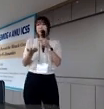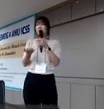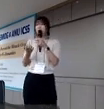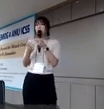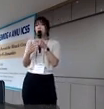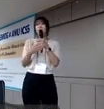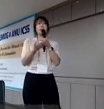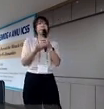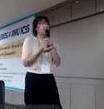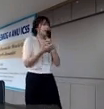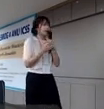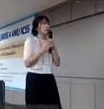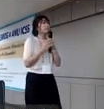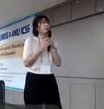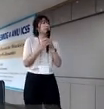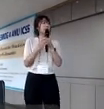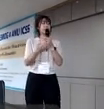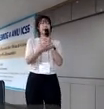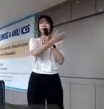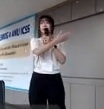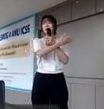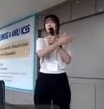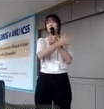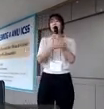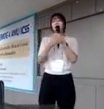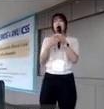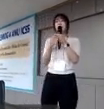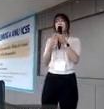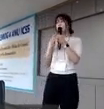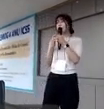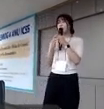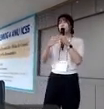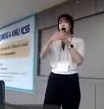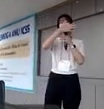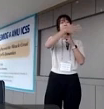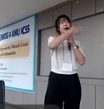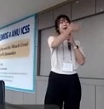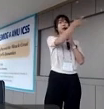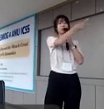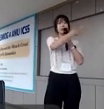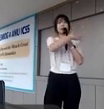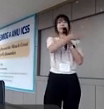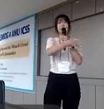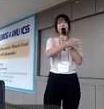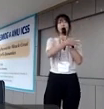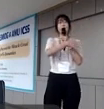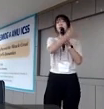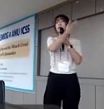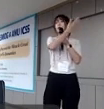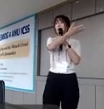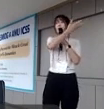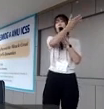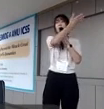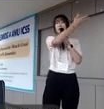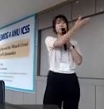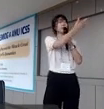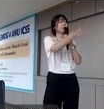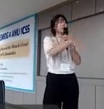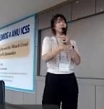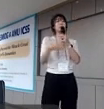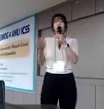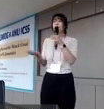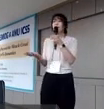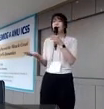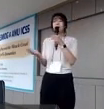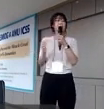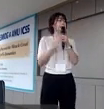subset problem or optionality. So as I already mentioned, sign language verbs are divided into 3 different categories, and only the inflecting verbs